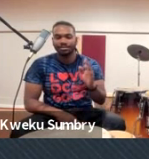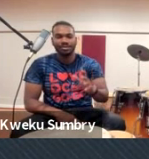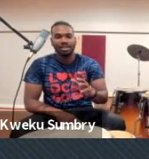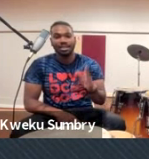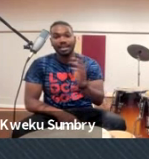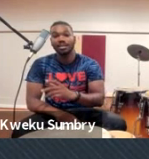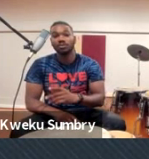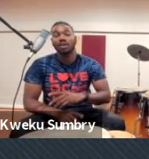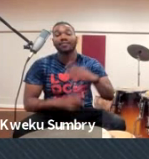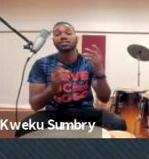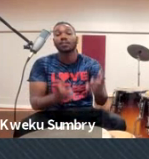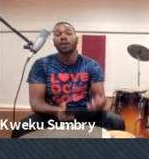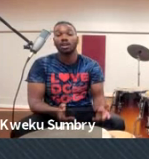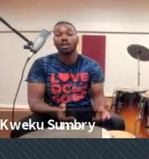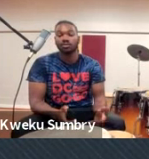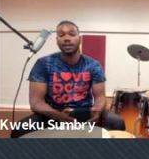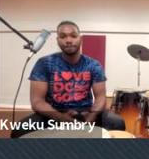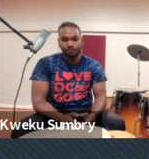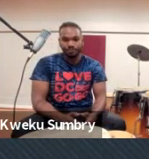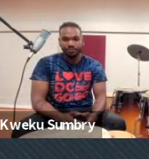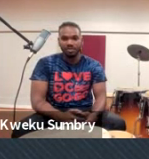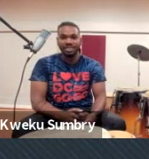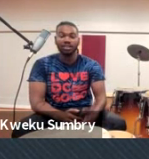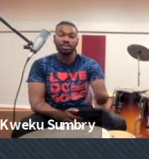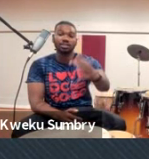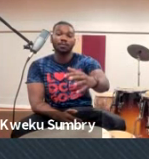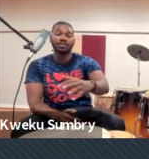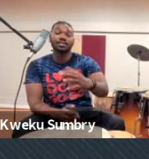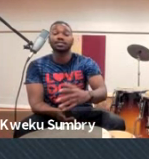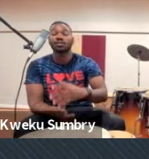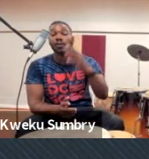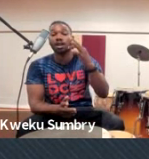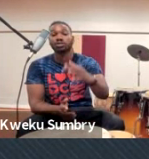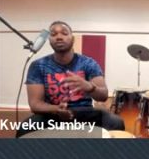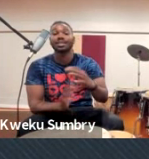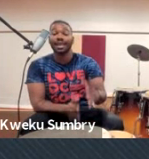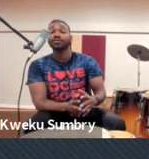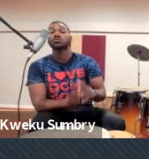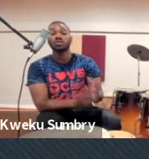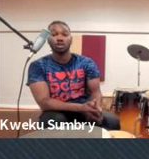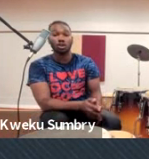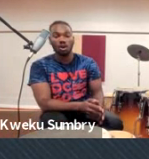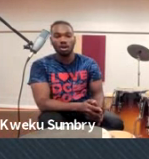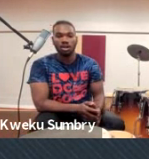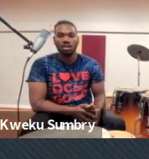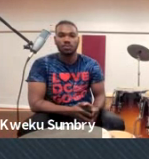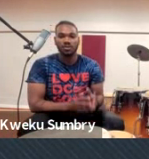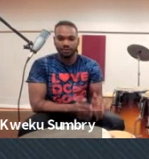But next up, you'll have the sabar drums, right? Now, sabar drums are native to